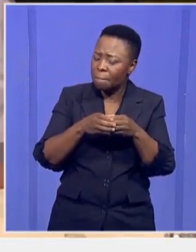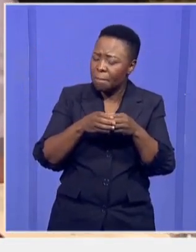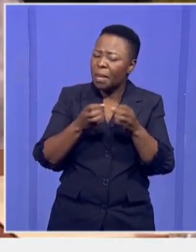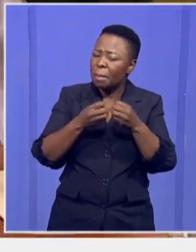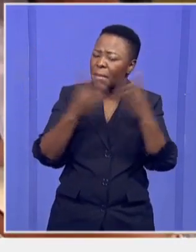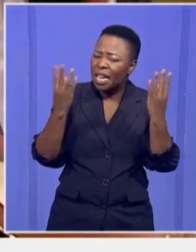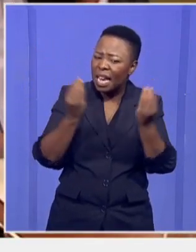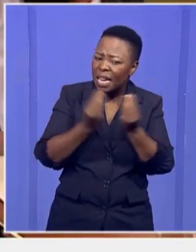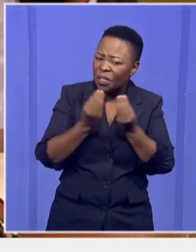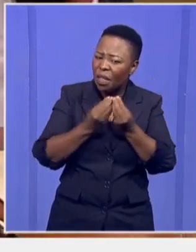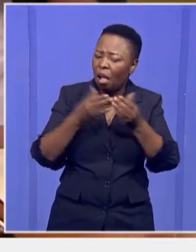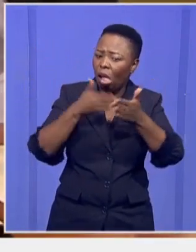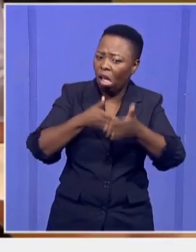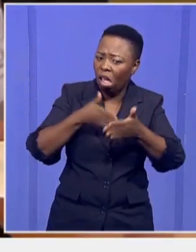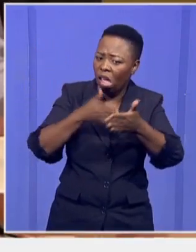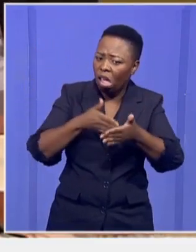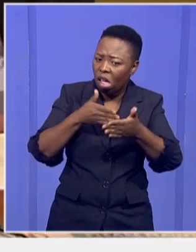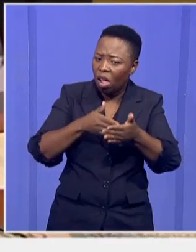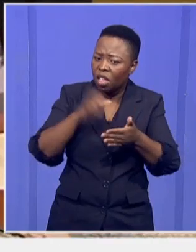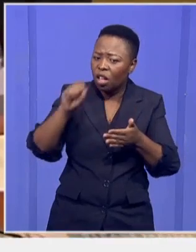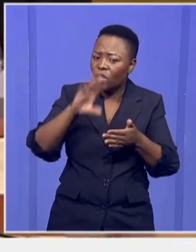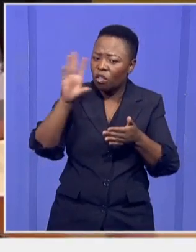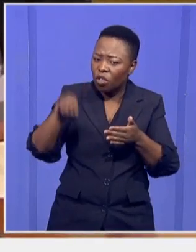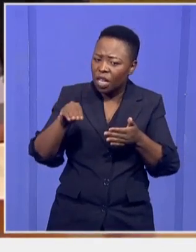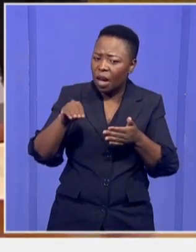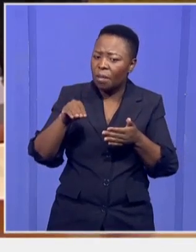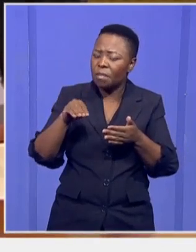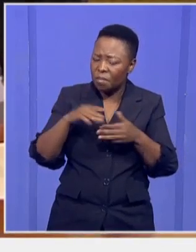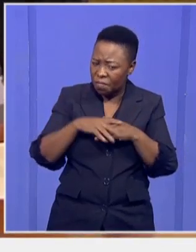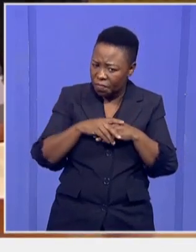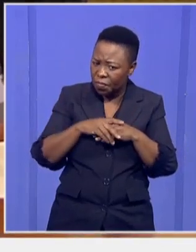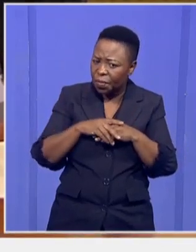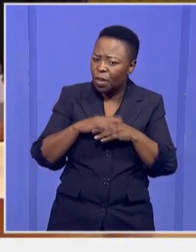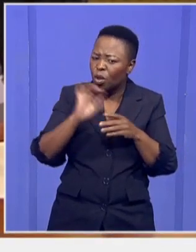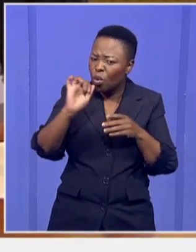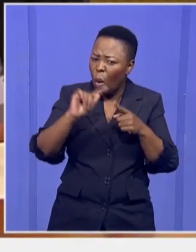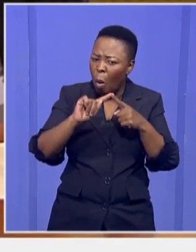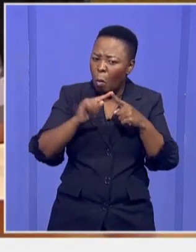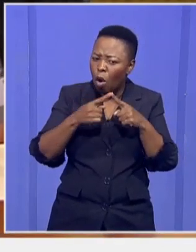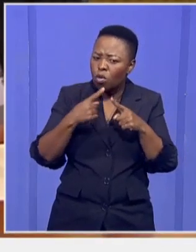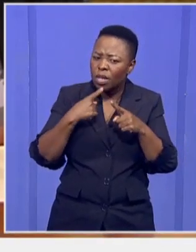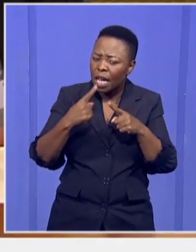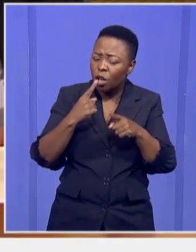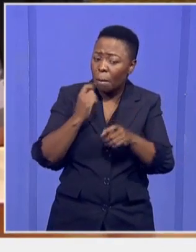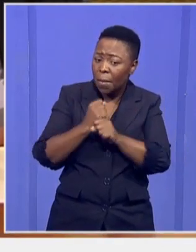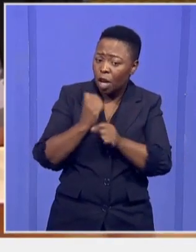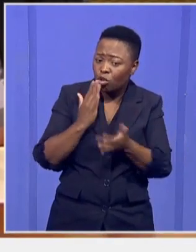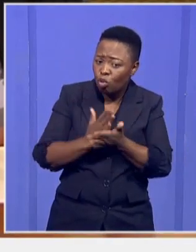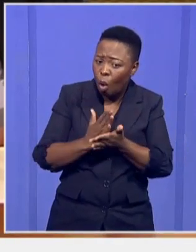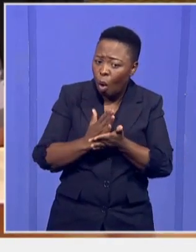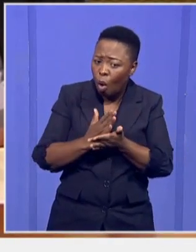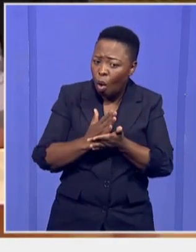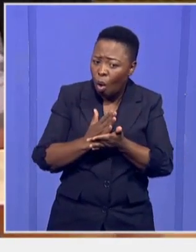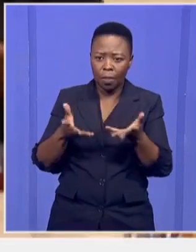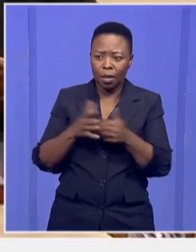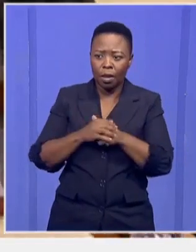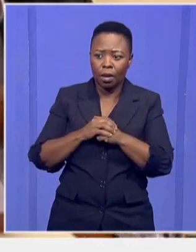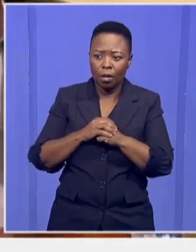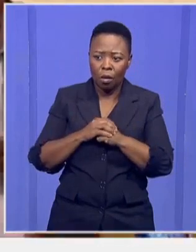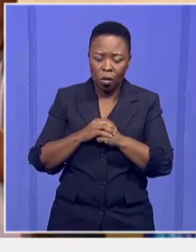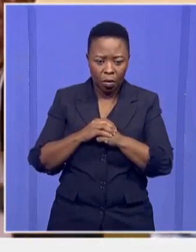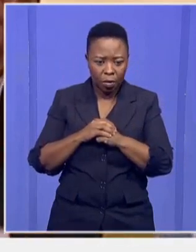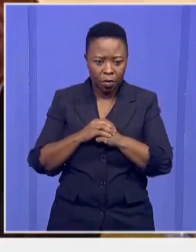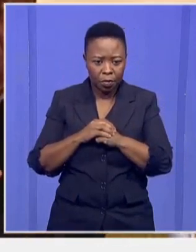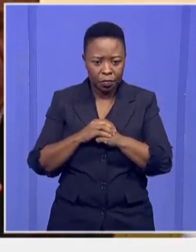for South Africans to be out of Sudan? And maybe just your point about making sure that there is long-lasting peace in Sudan.